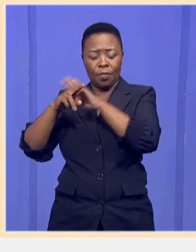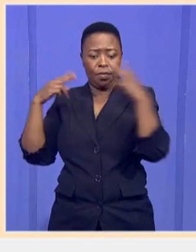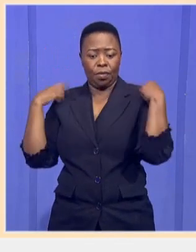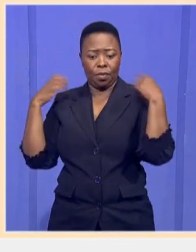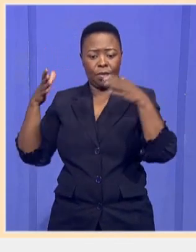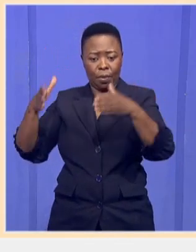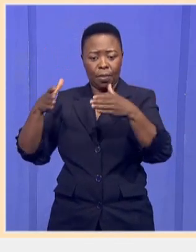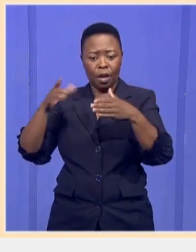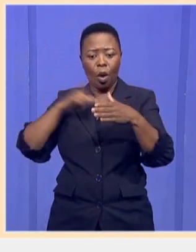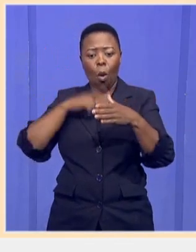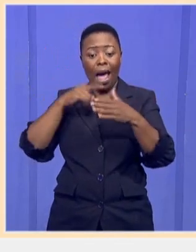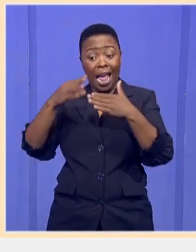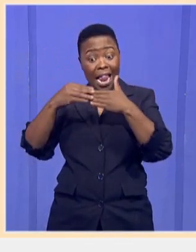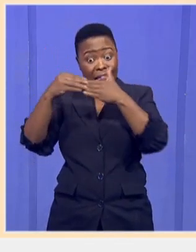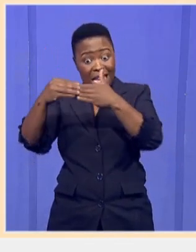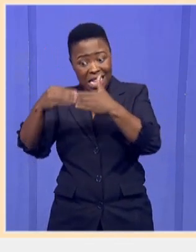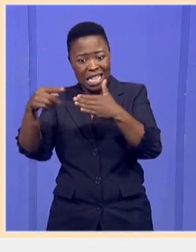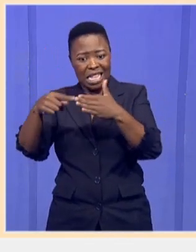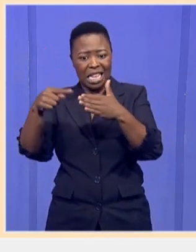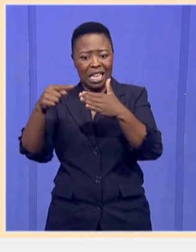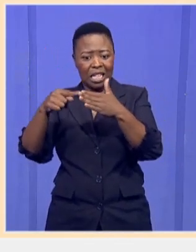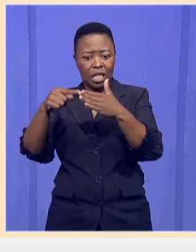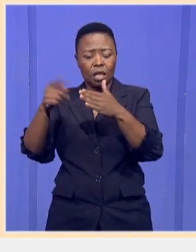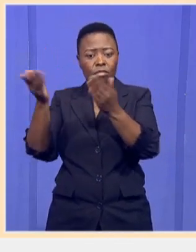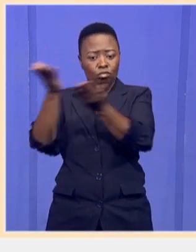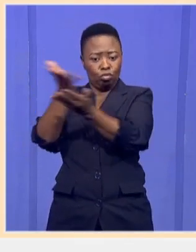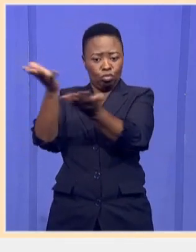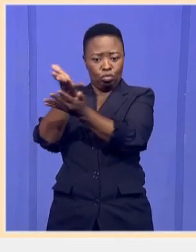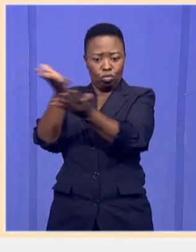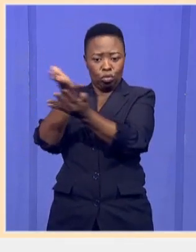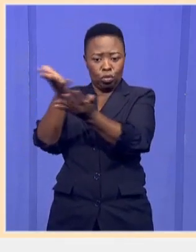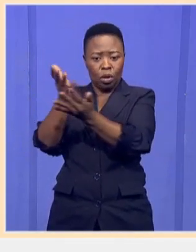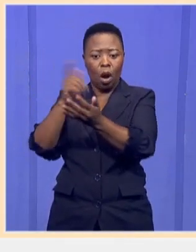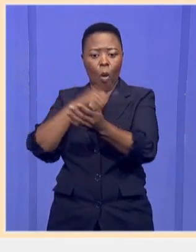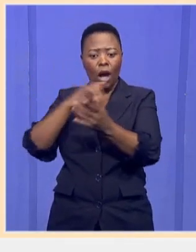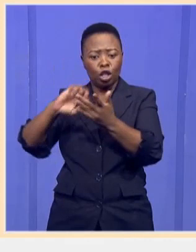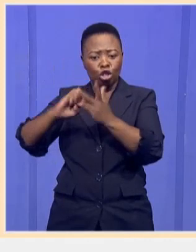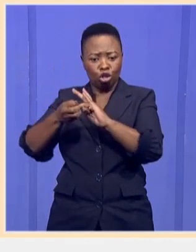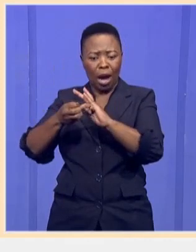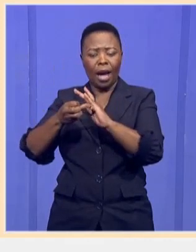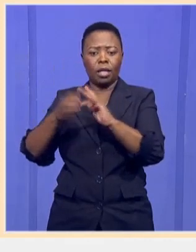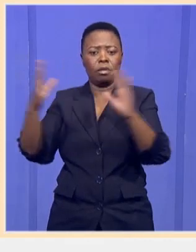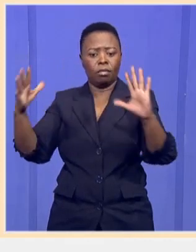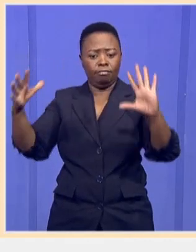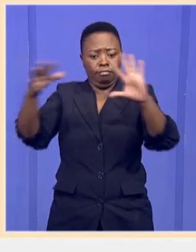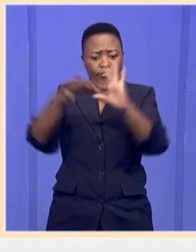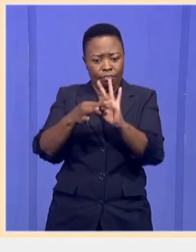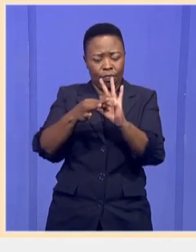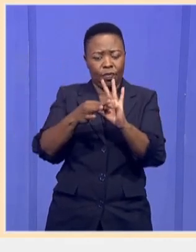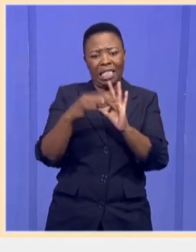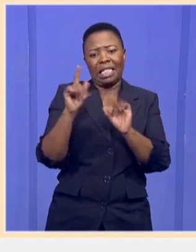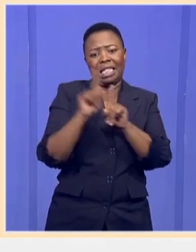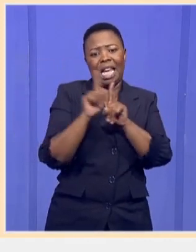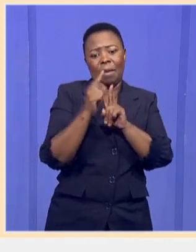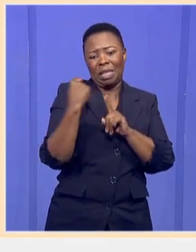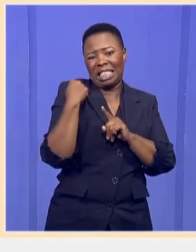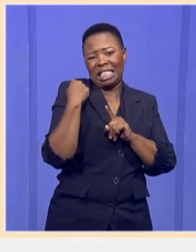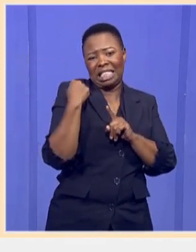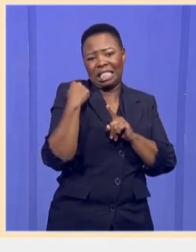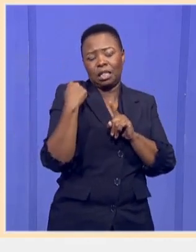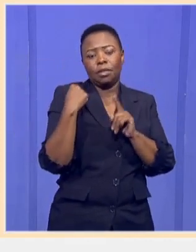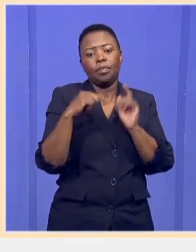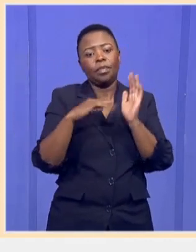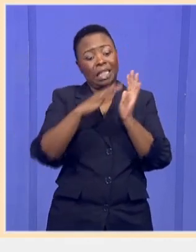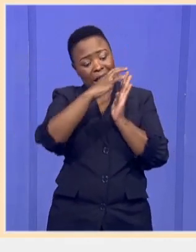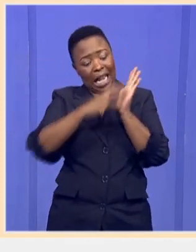two conflicting parties and attempting to draw them together. From the most recent statements I saw this